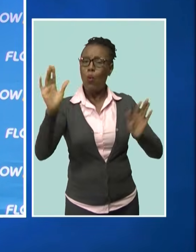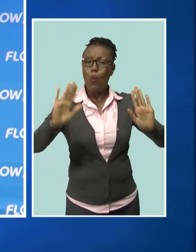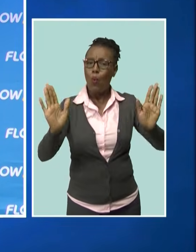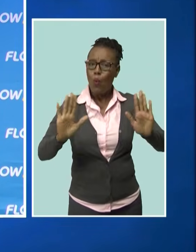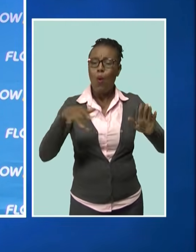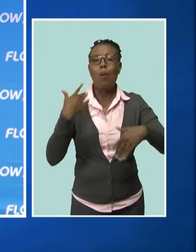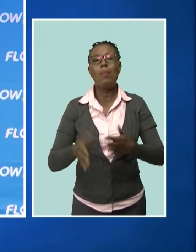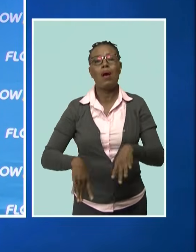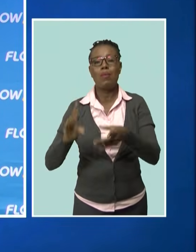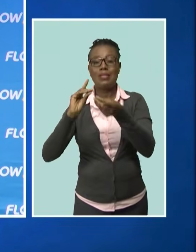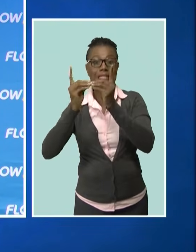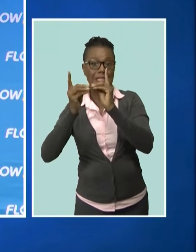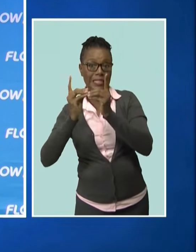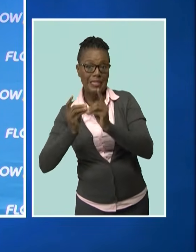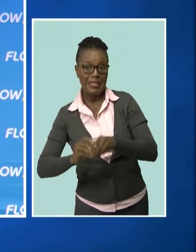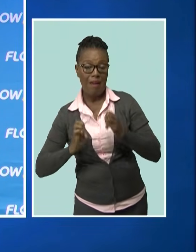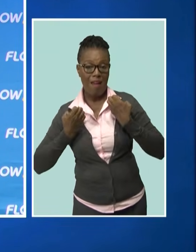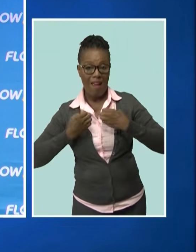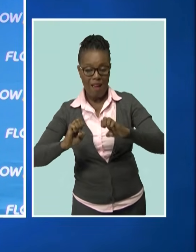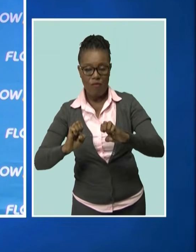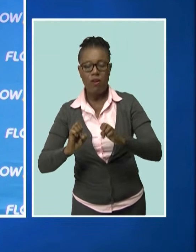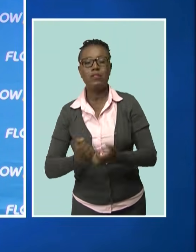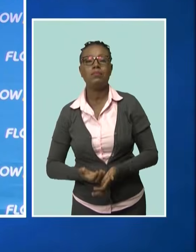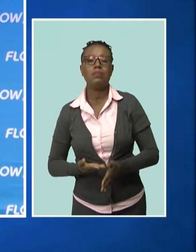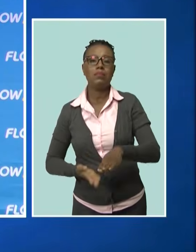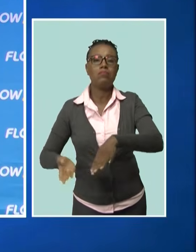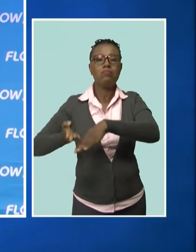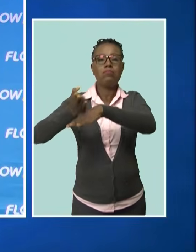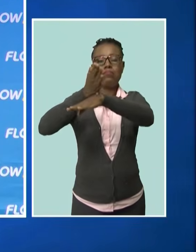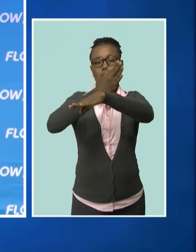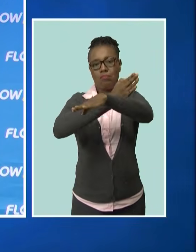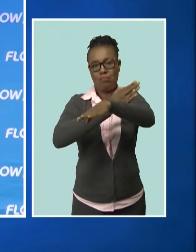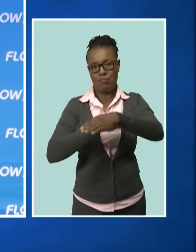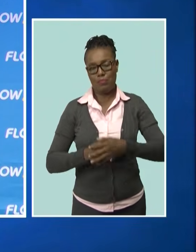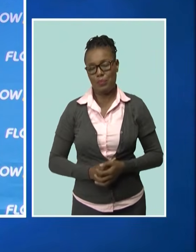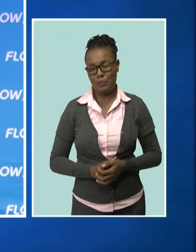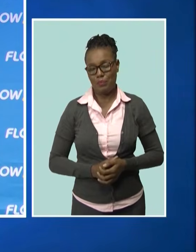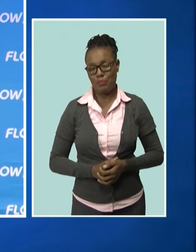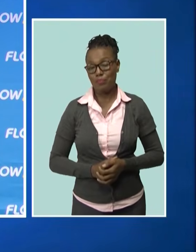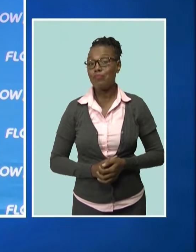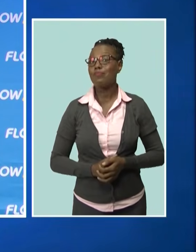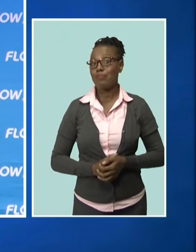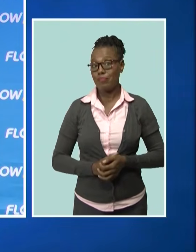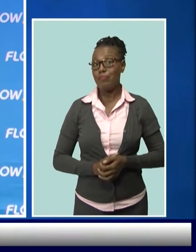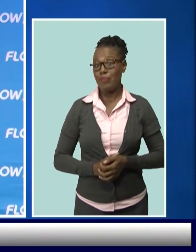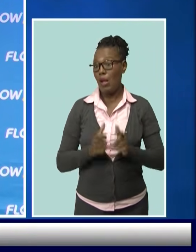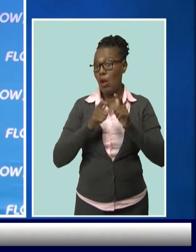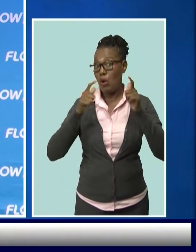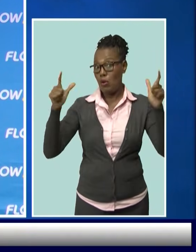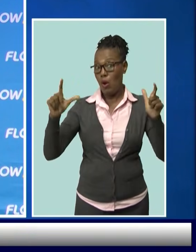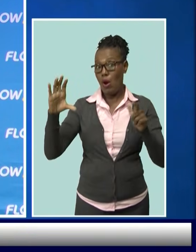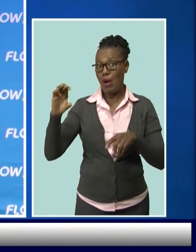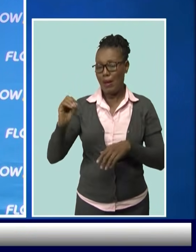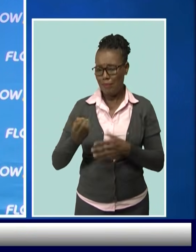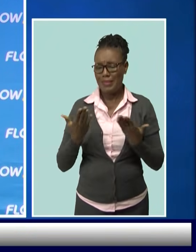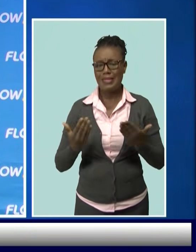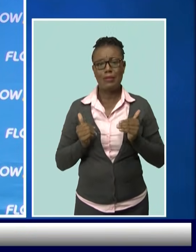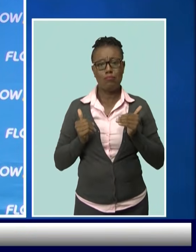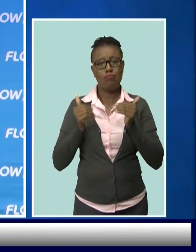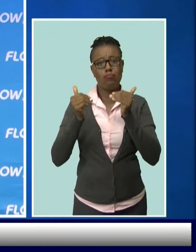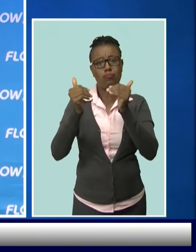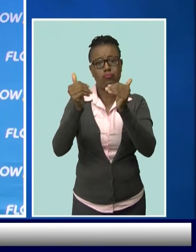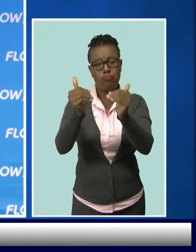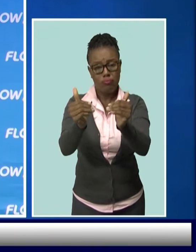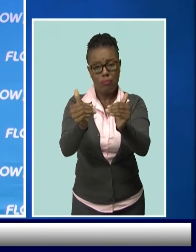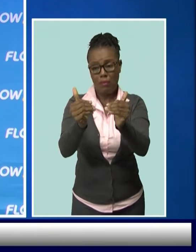digital development efforts. So while I'm very excited that a large corporate entity is moving the needle and moving things forward, my